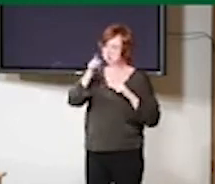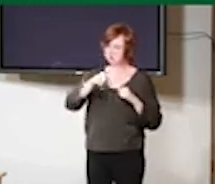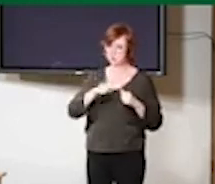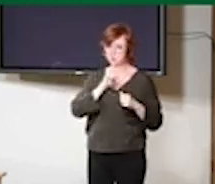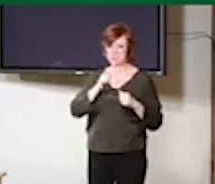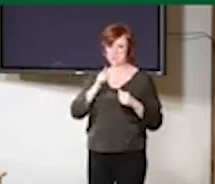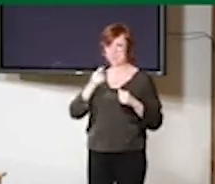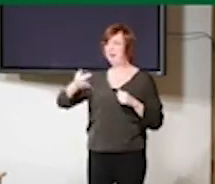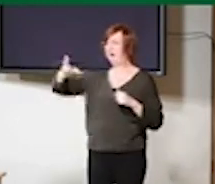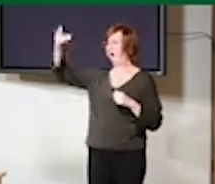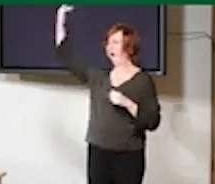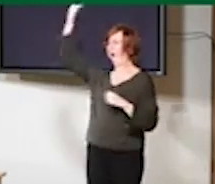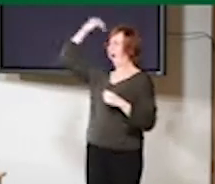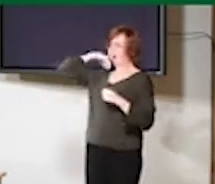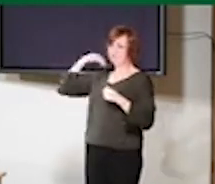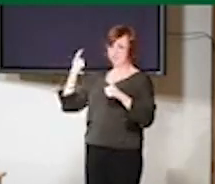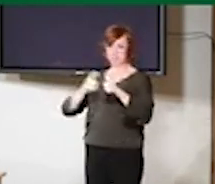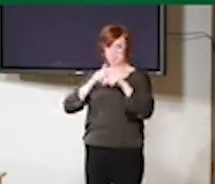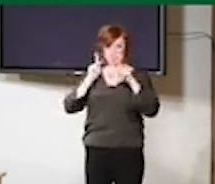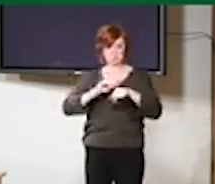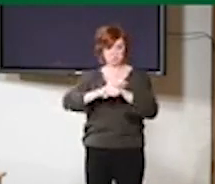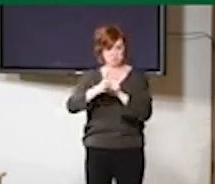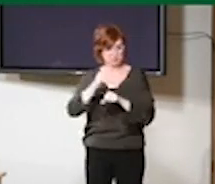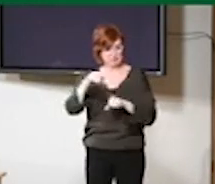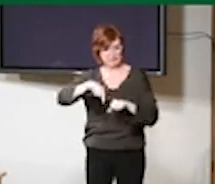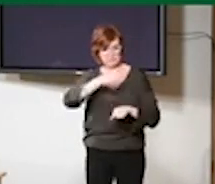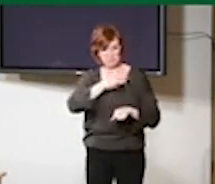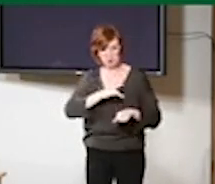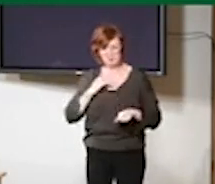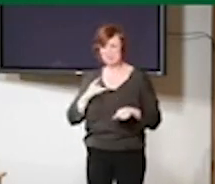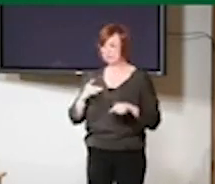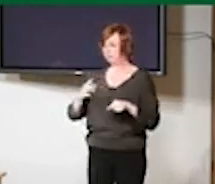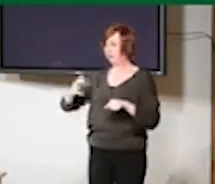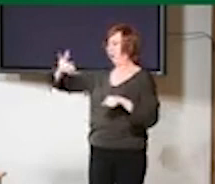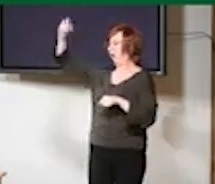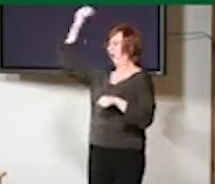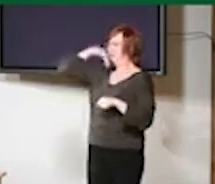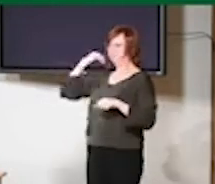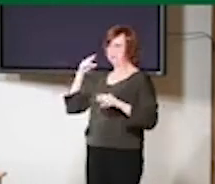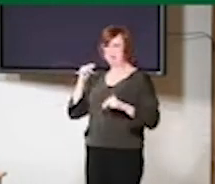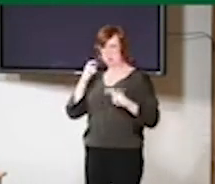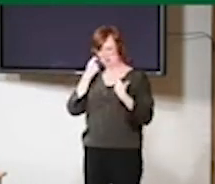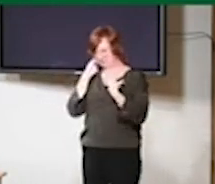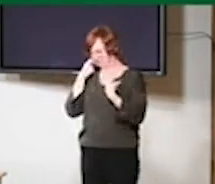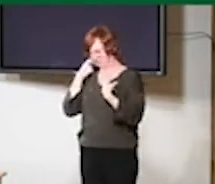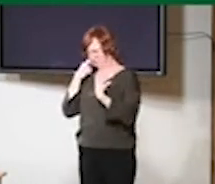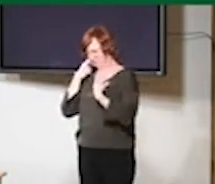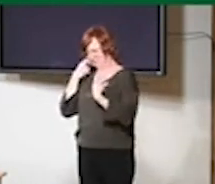province, and we have advanced into the curve like many other provinces across